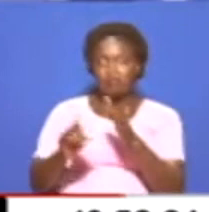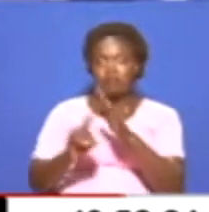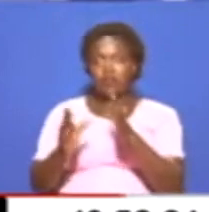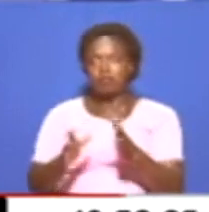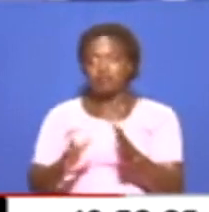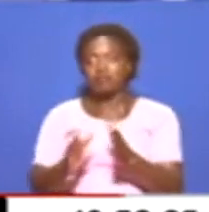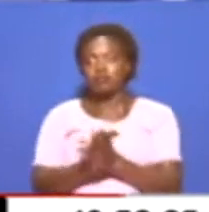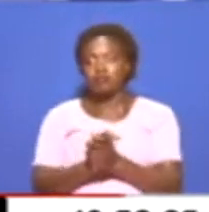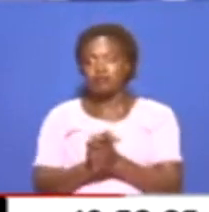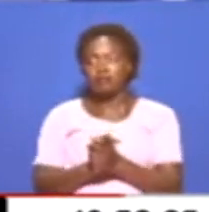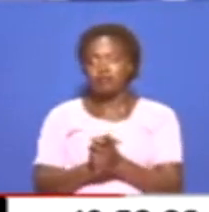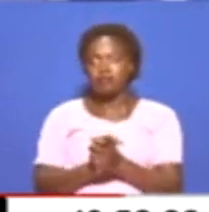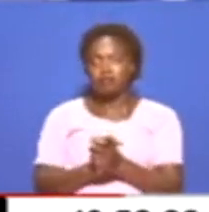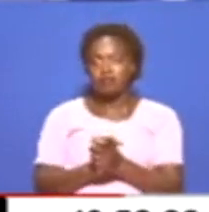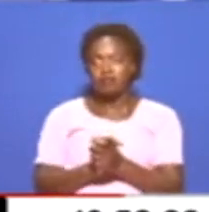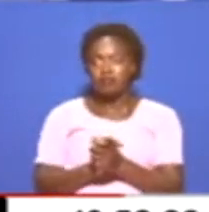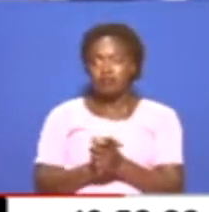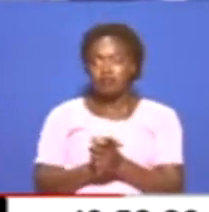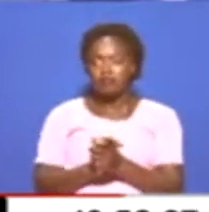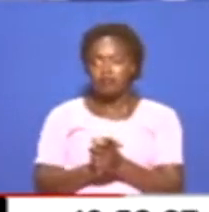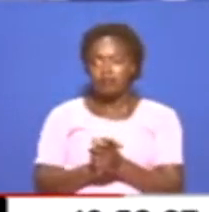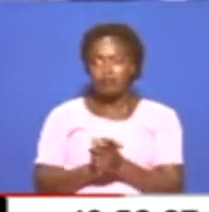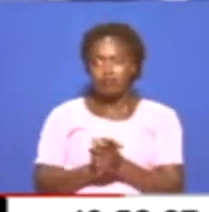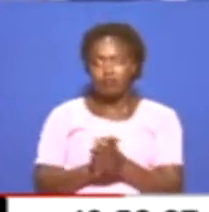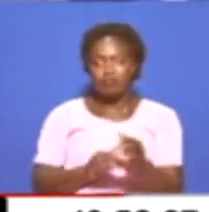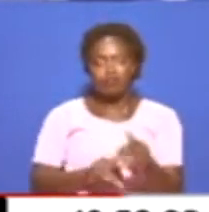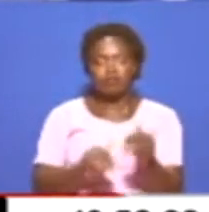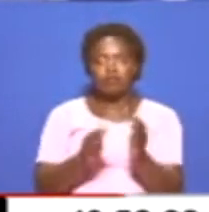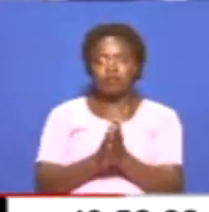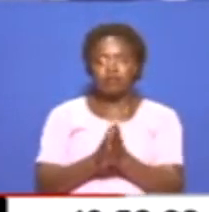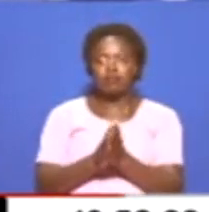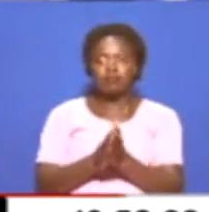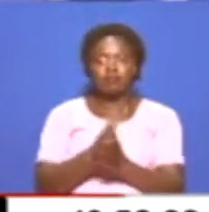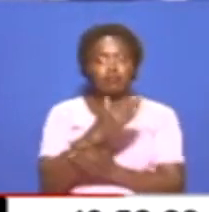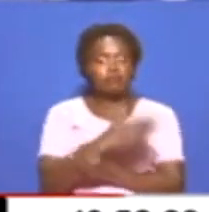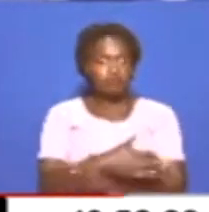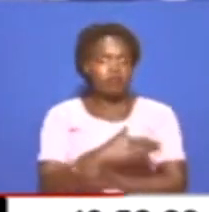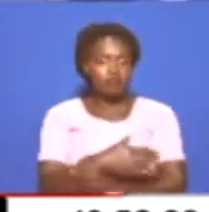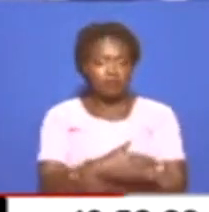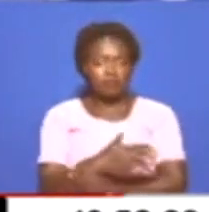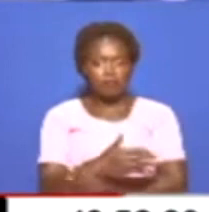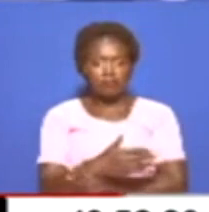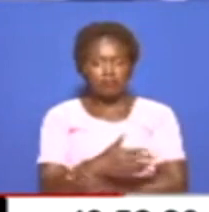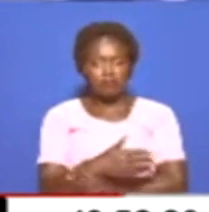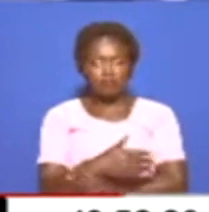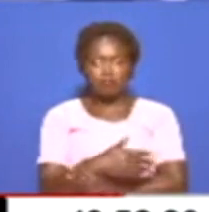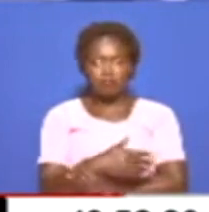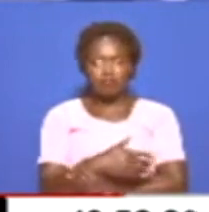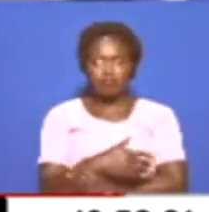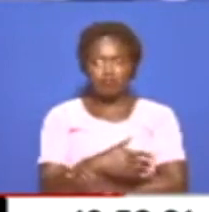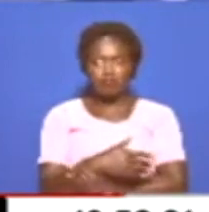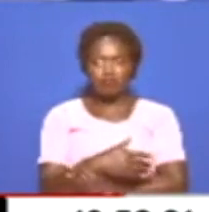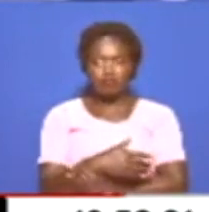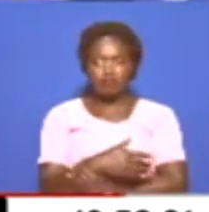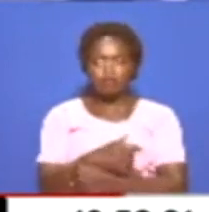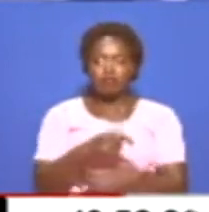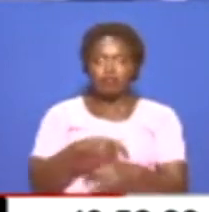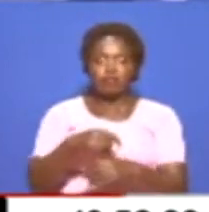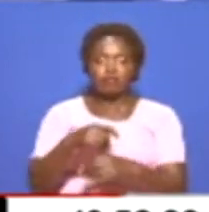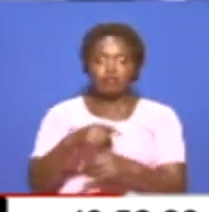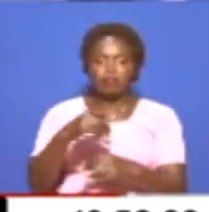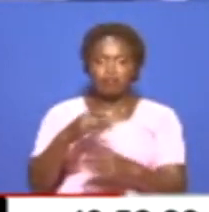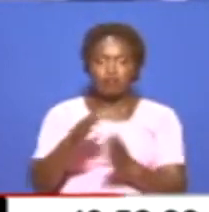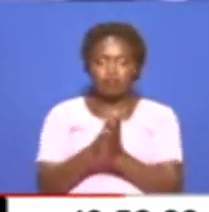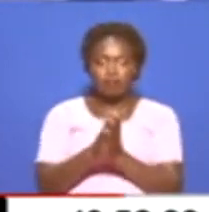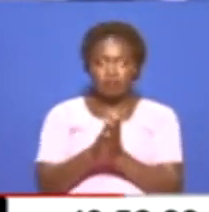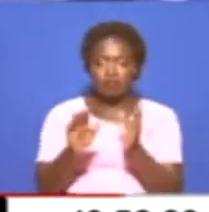go to details. And then they were followed up with an handshake. And when the deputy president was going to